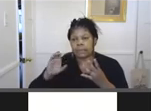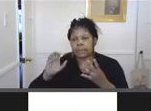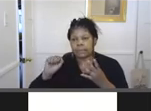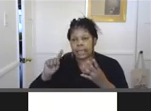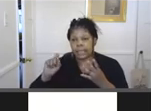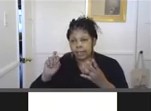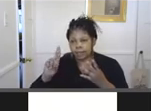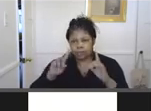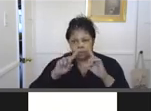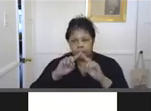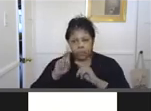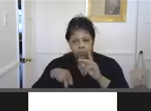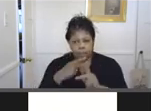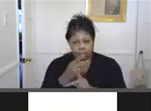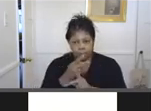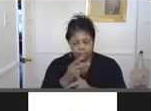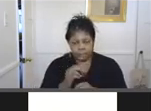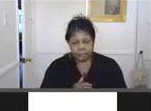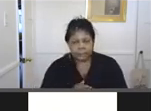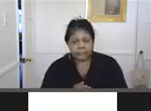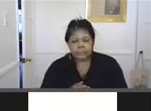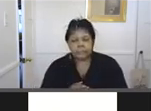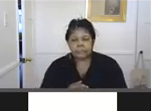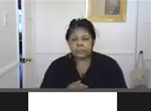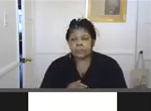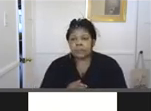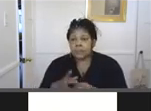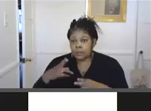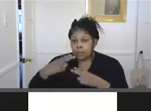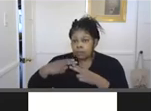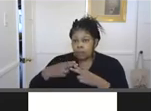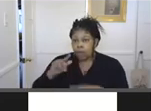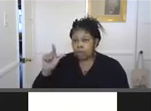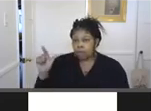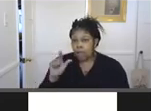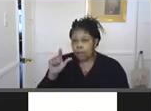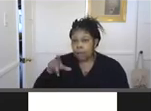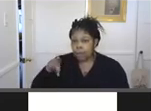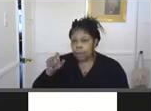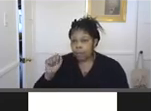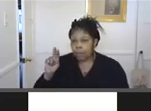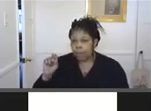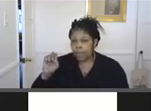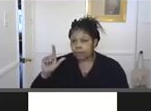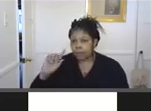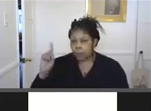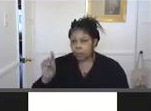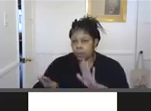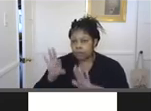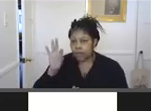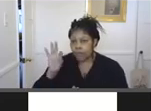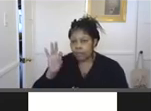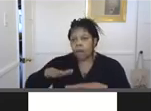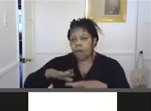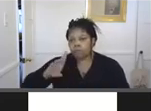gives you access to. This is the libraries panel, which is over to the right. And in this